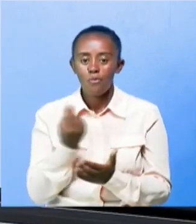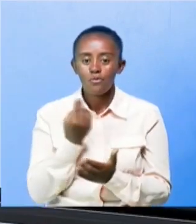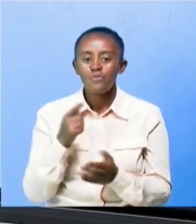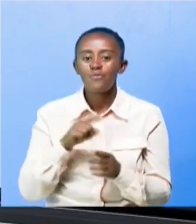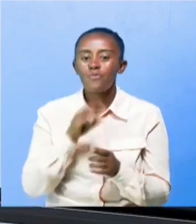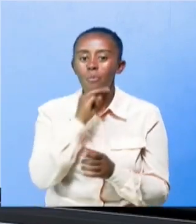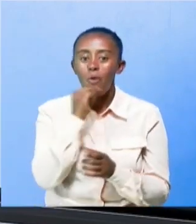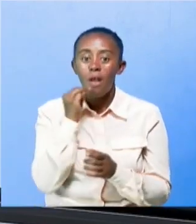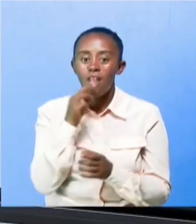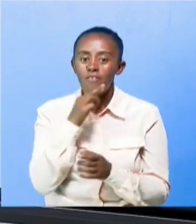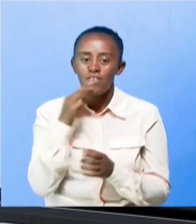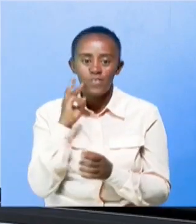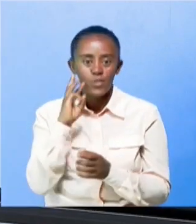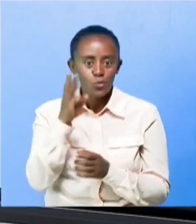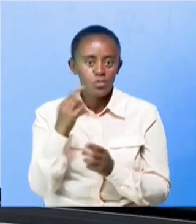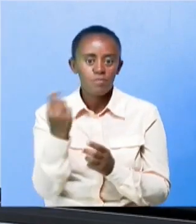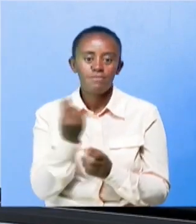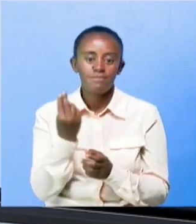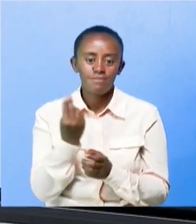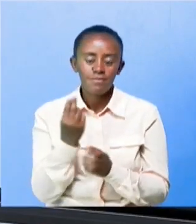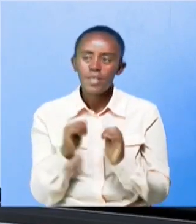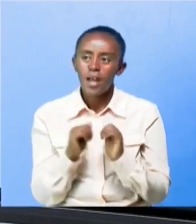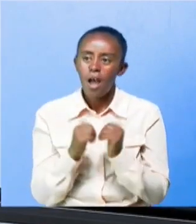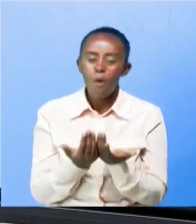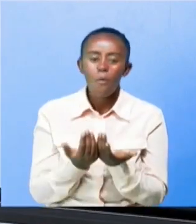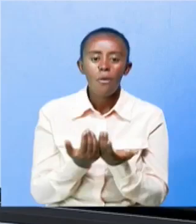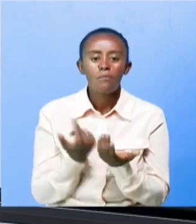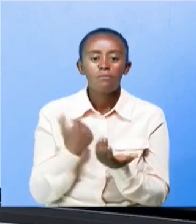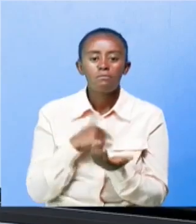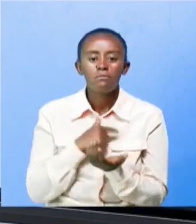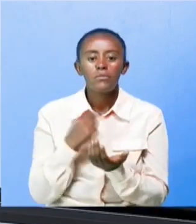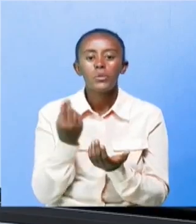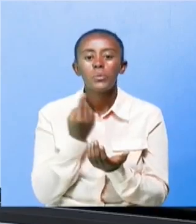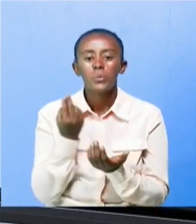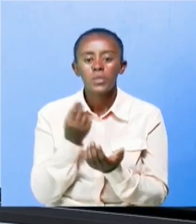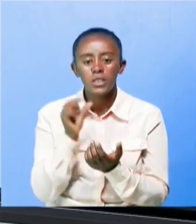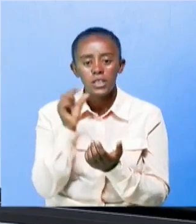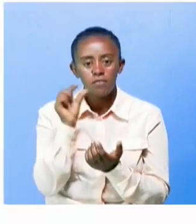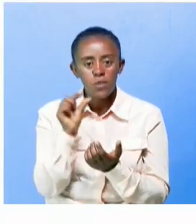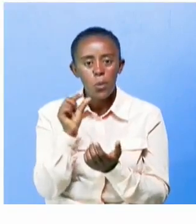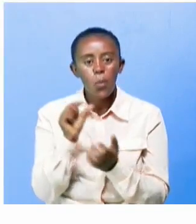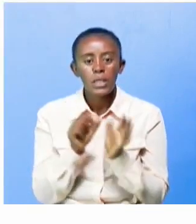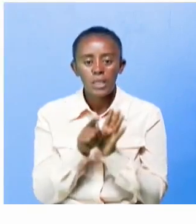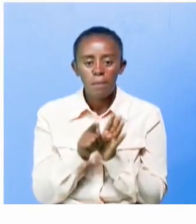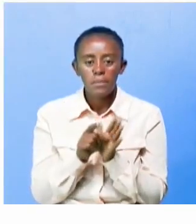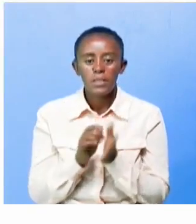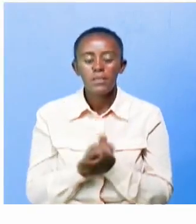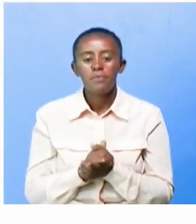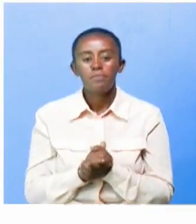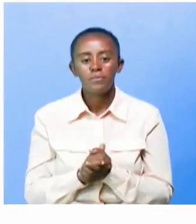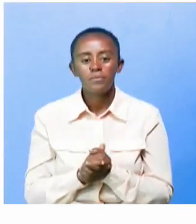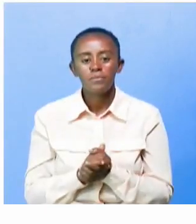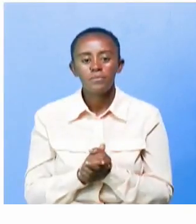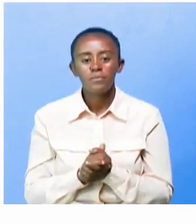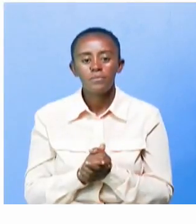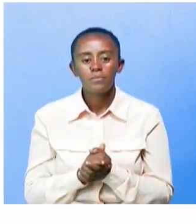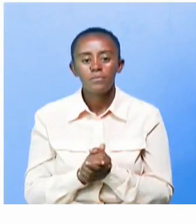verb will. So how can we use it? Let's see a few examples. For